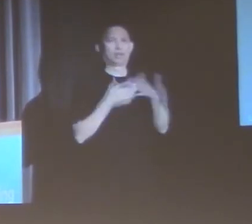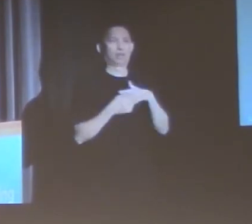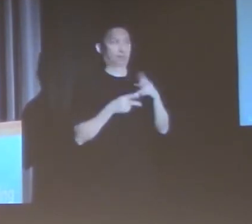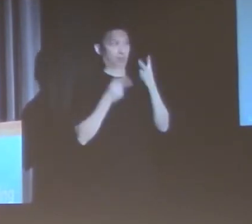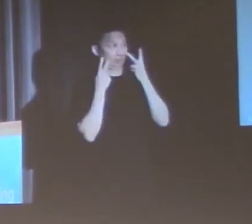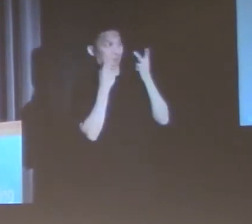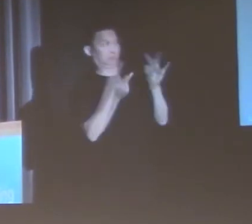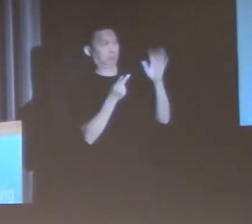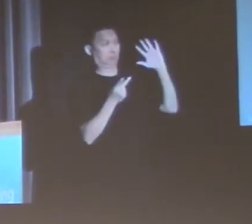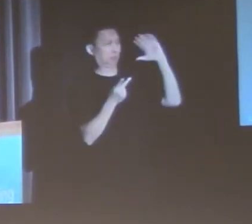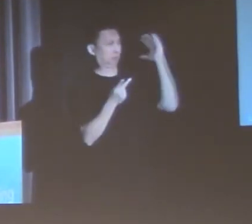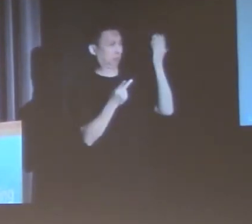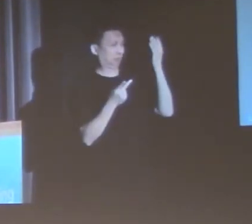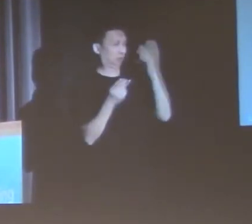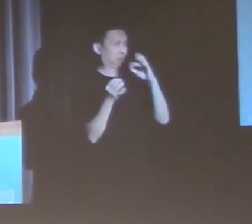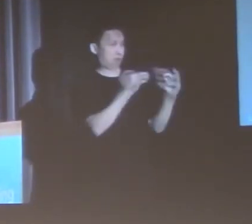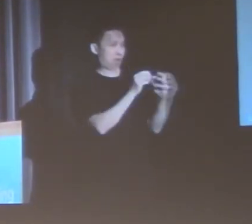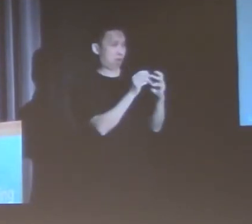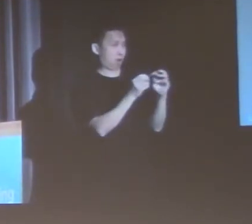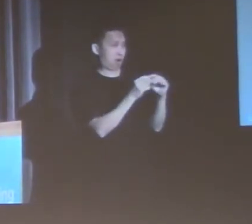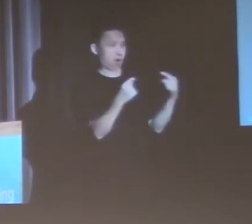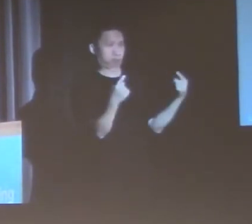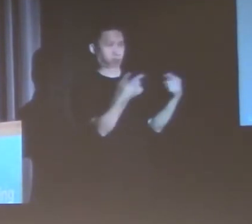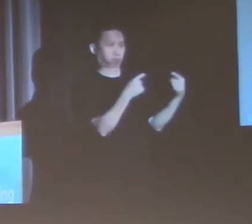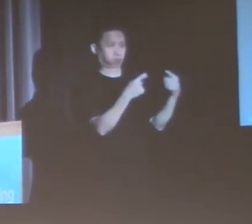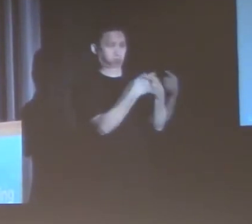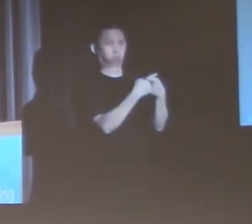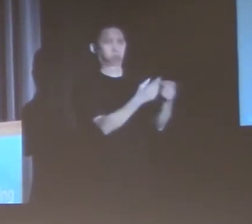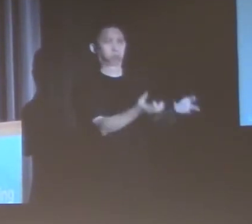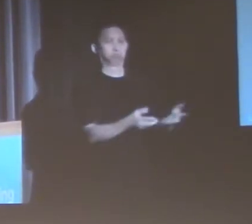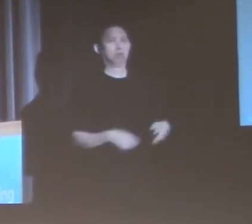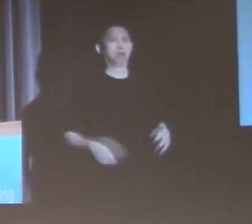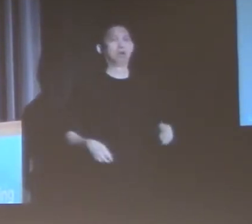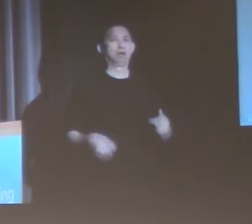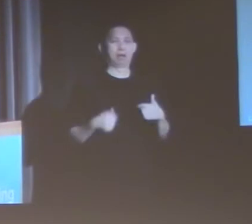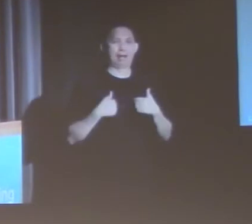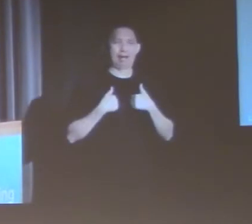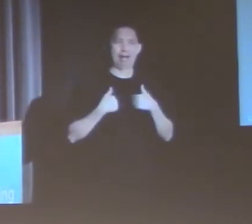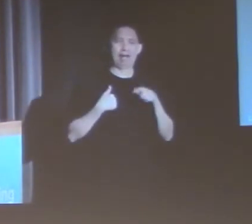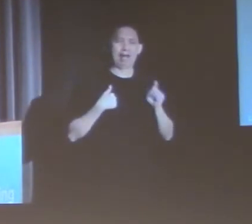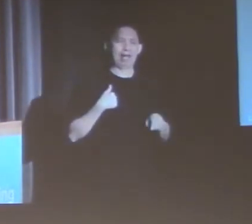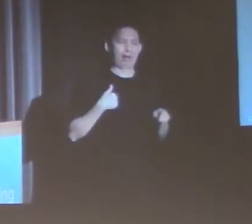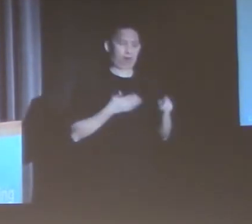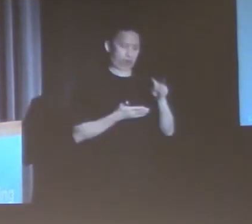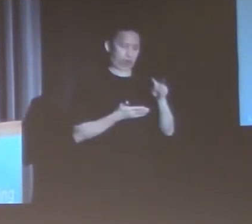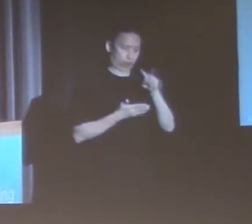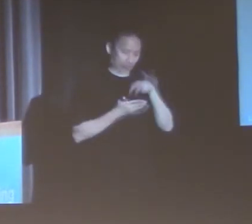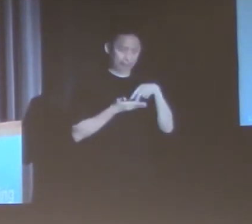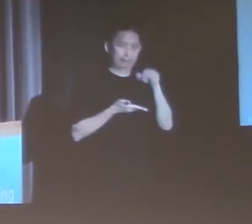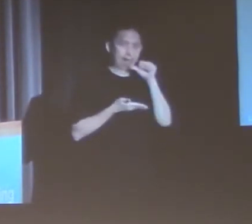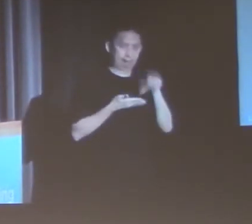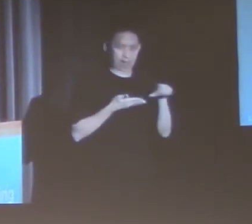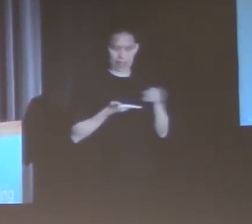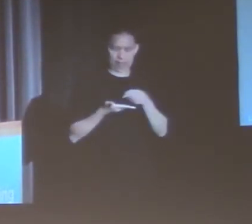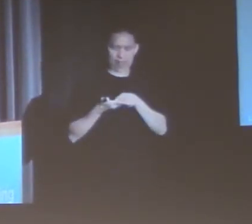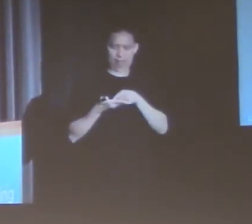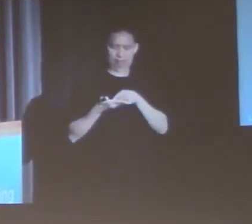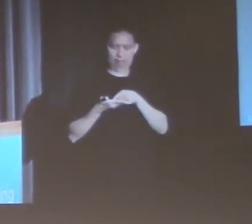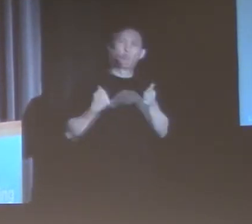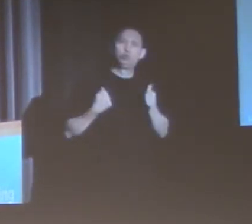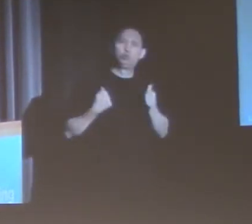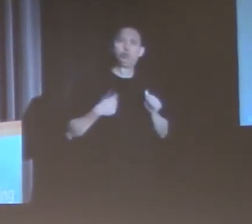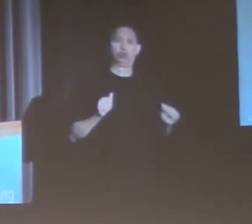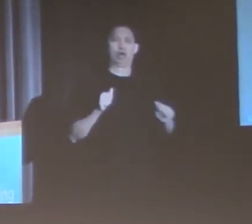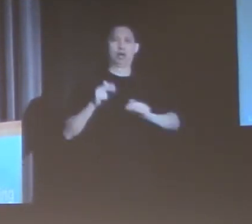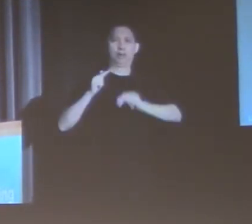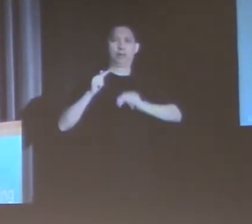almost like I had to build spaces with the gut feeling of what the essence was that he was trying to relay. Because